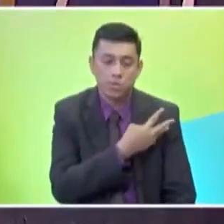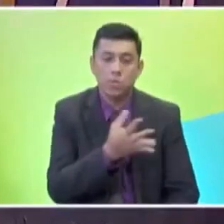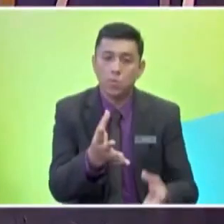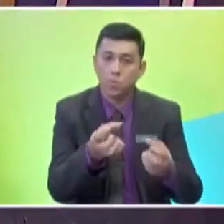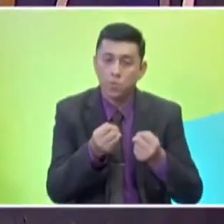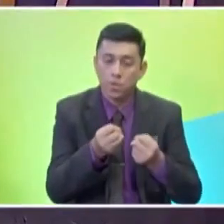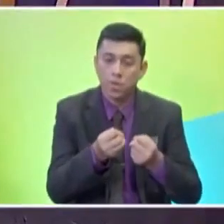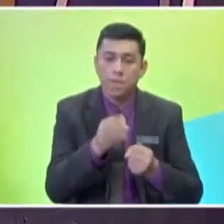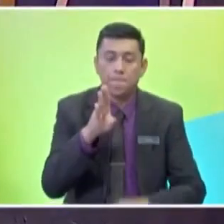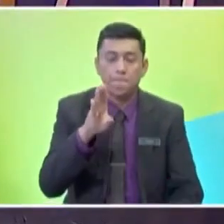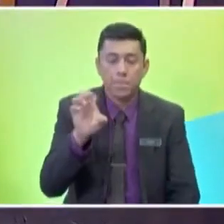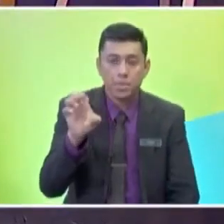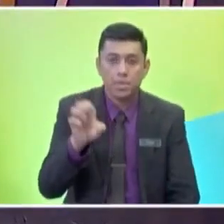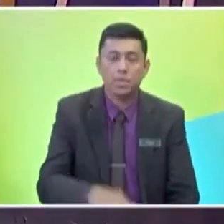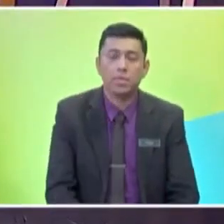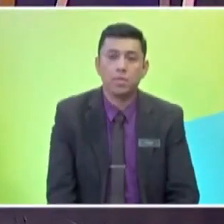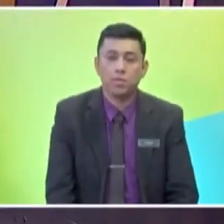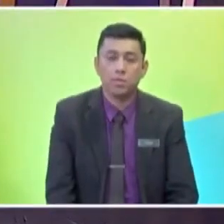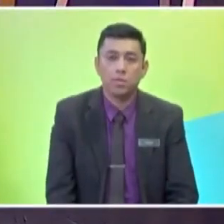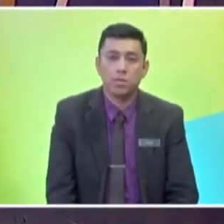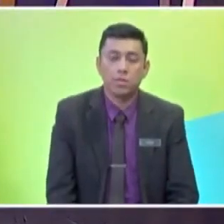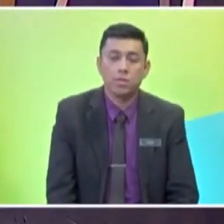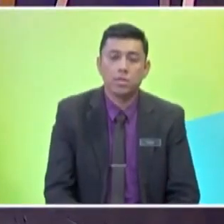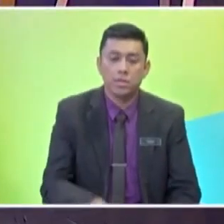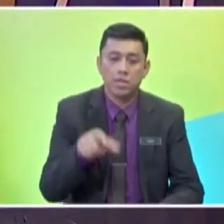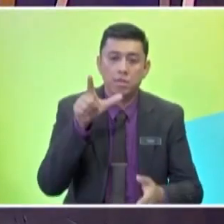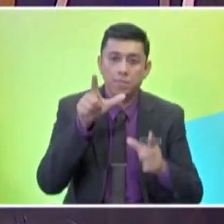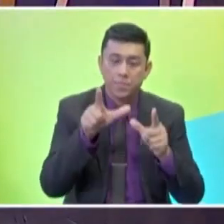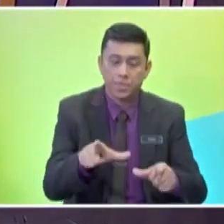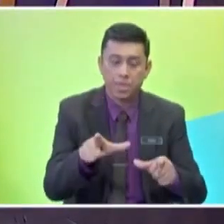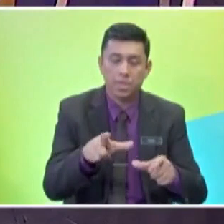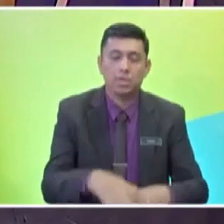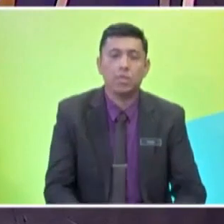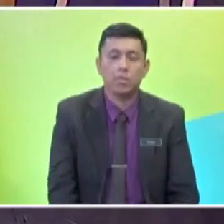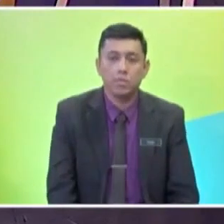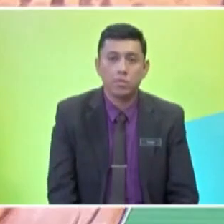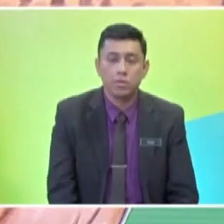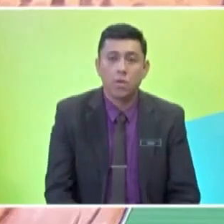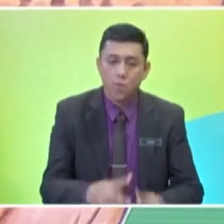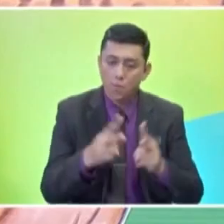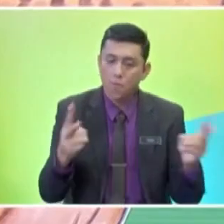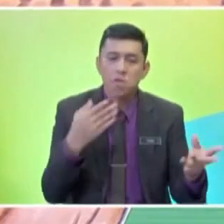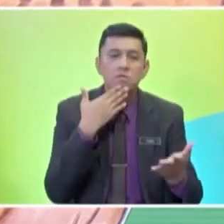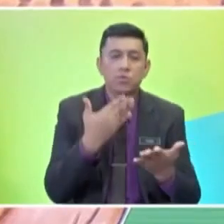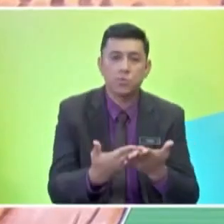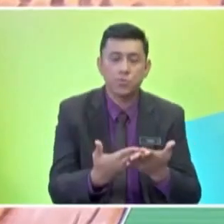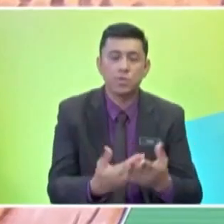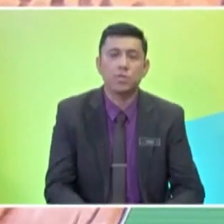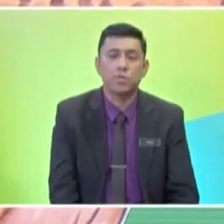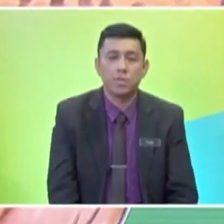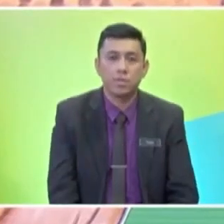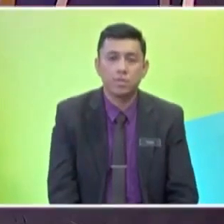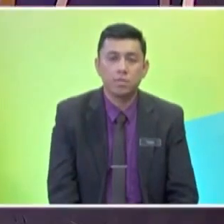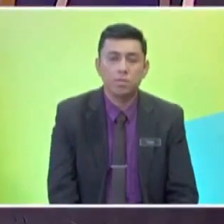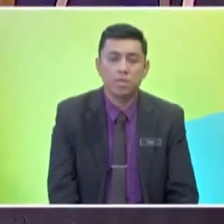this information to this board of the body parts of a cat. Okay, very good, done. Irfan. Let's try another